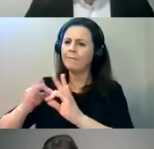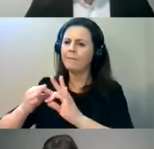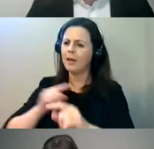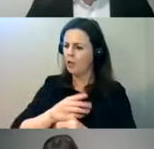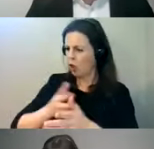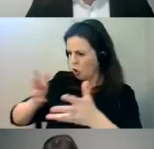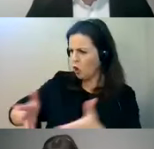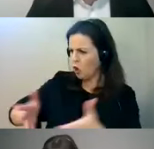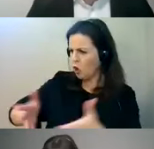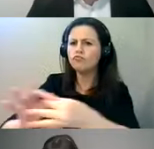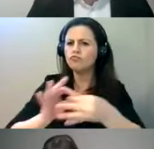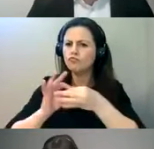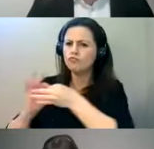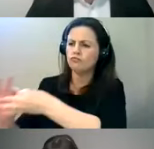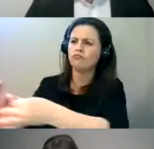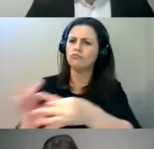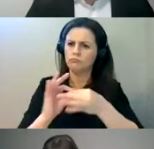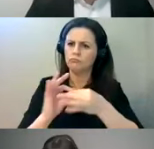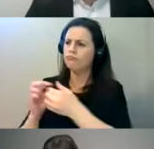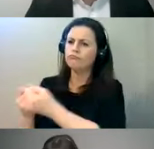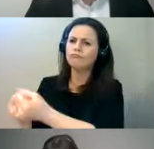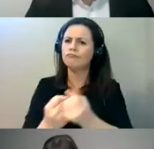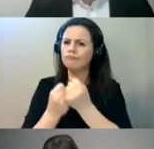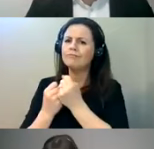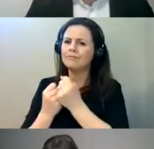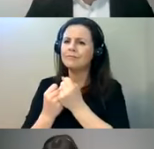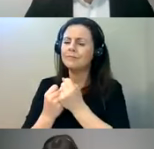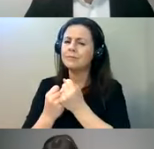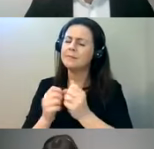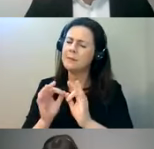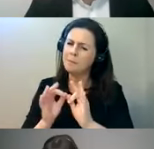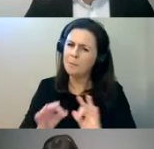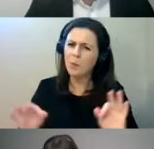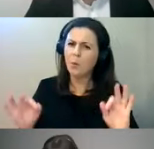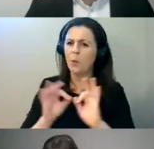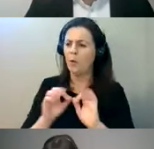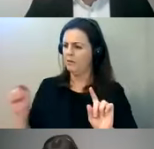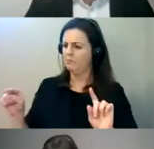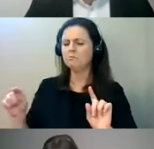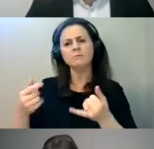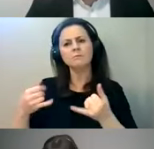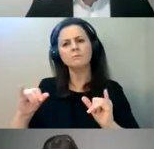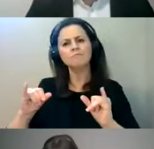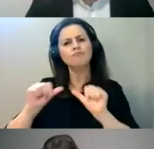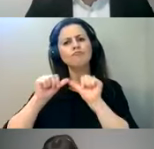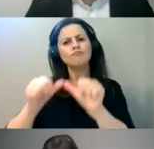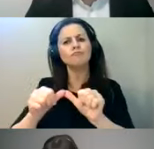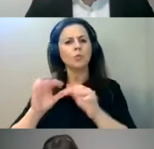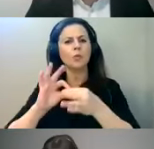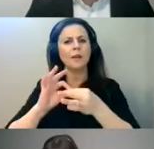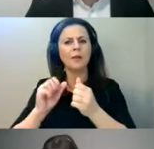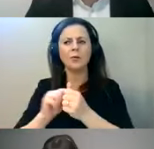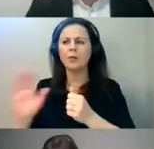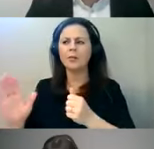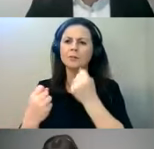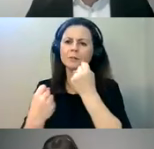attorney actively takes steps to make sure that the grantor of the power of attorney maintains those relationships with their loved ones, with their